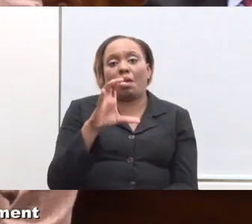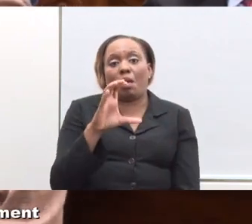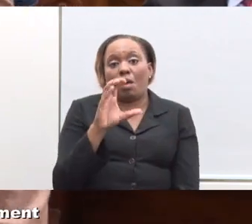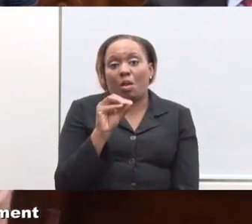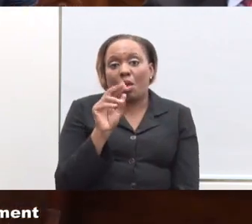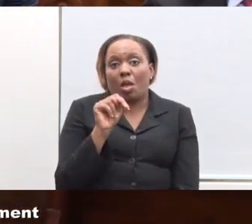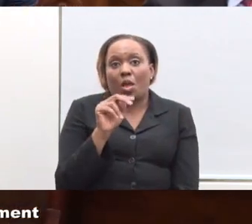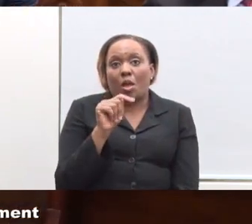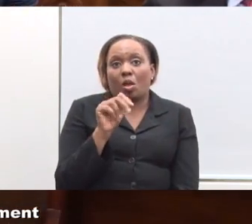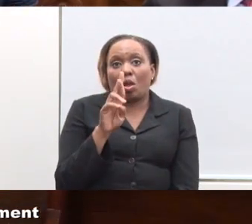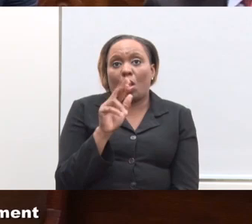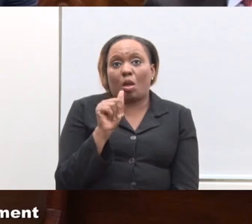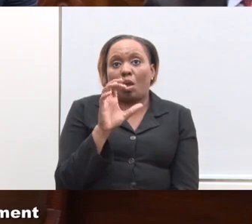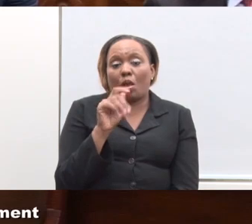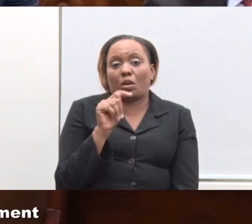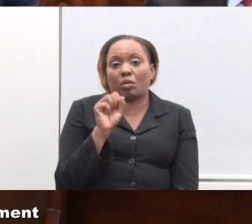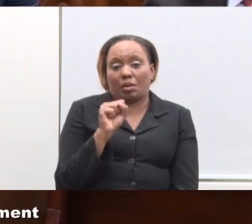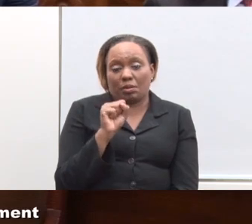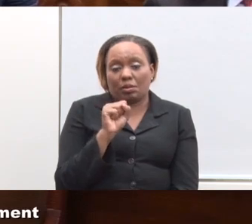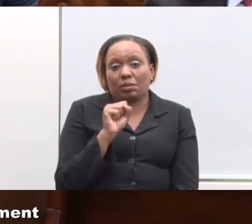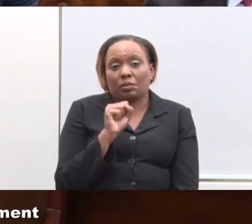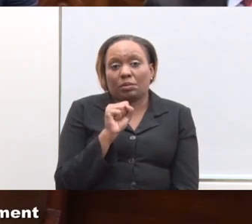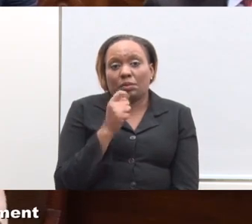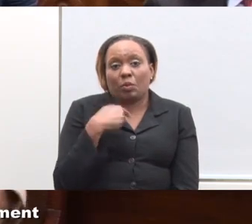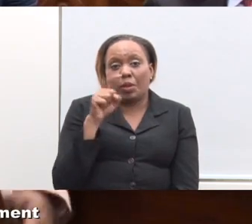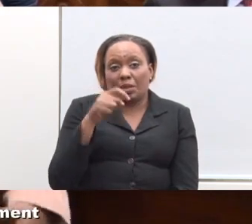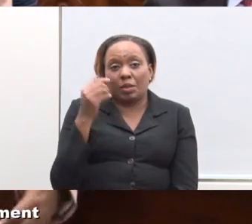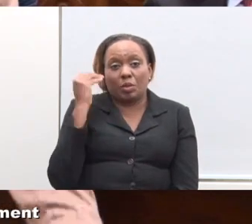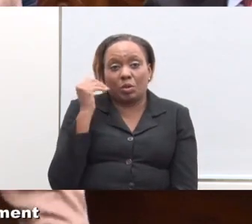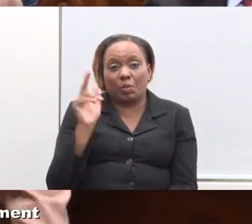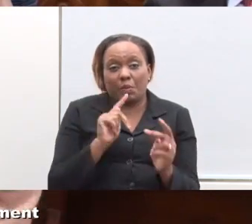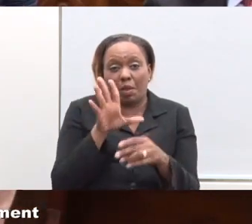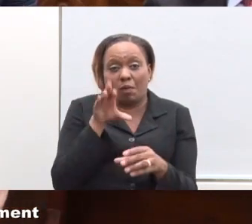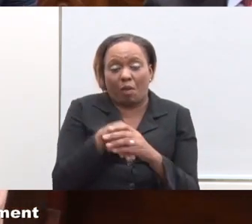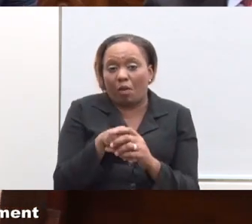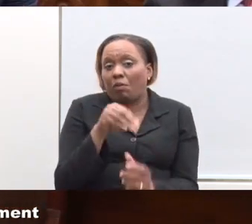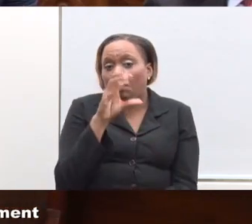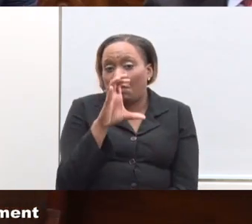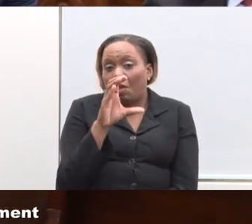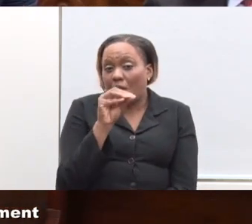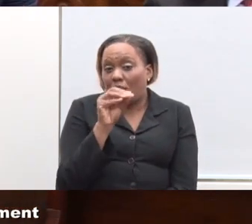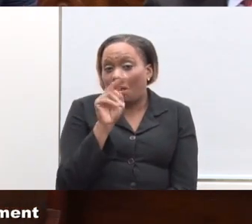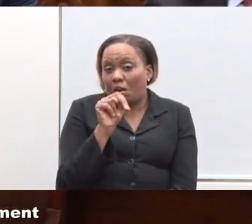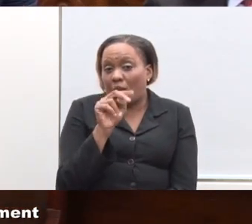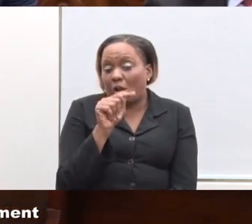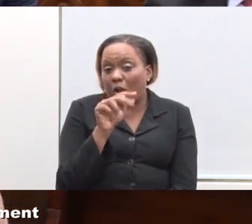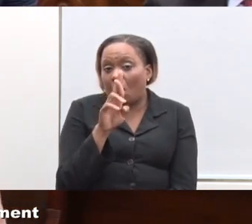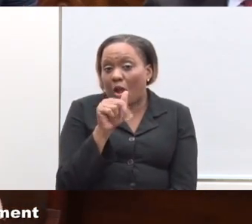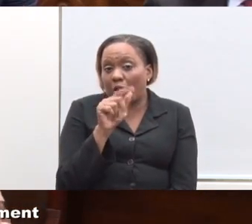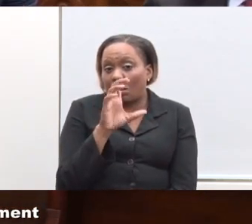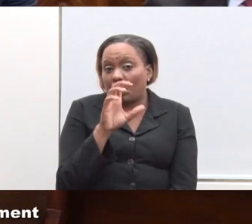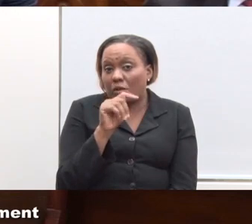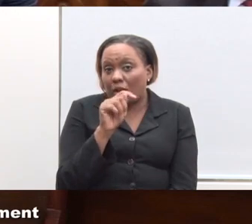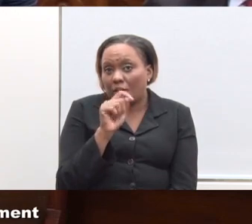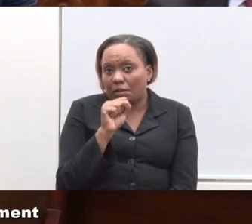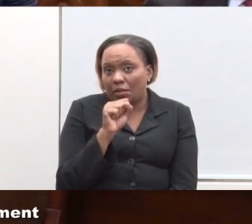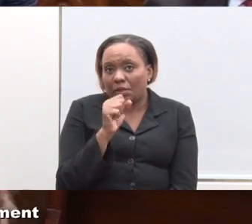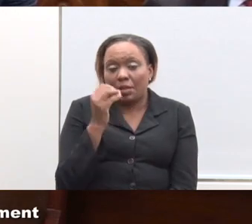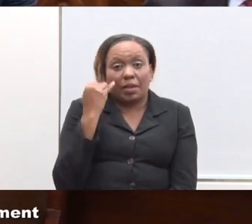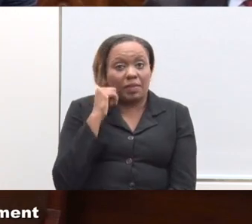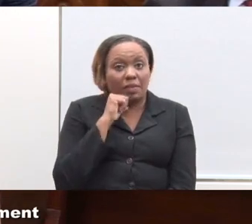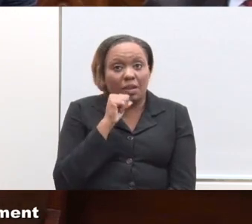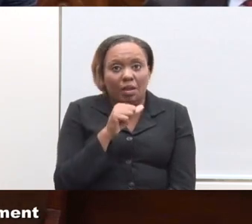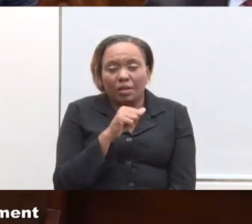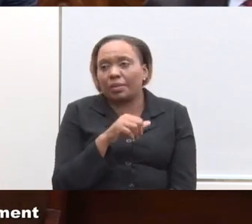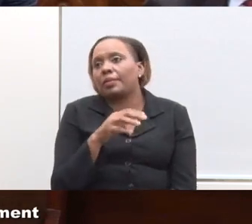be the subject of expedited procurement. If we don't do this, next year this time we will still be looking to start